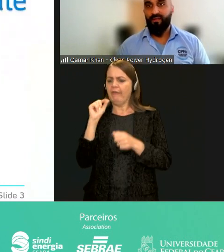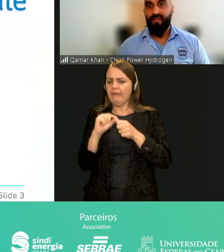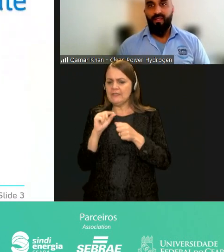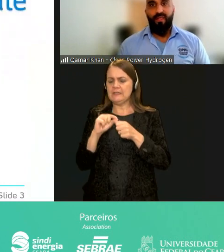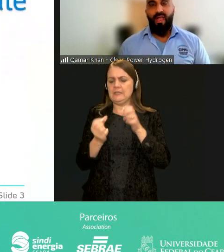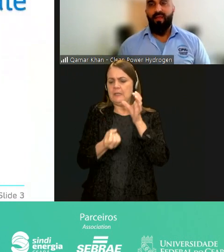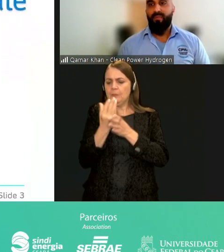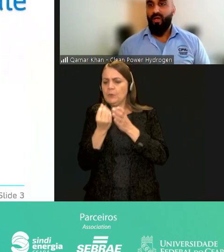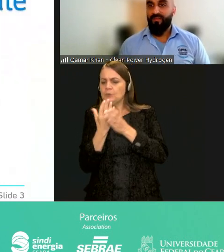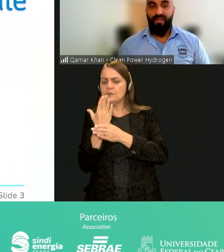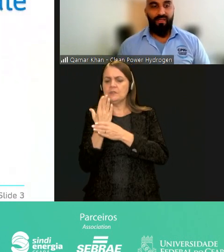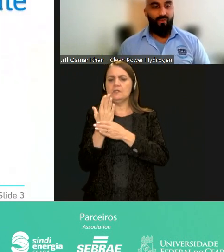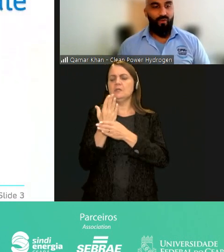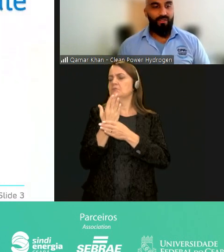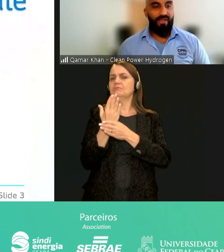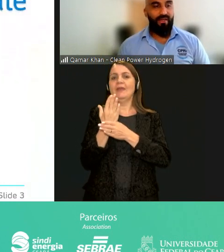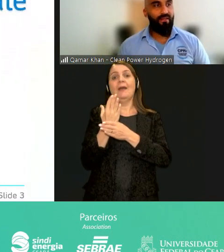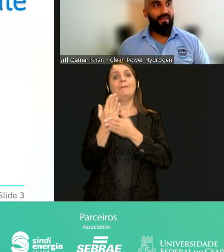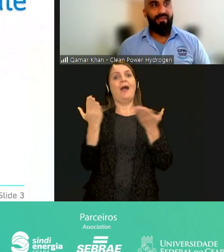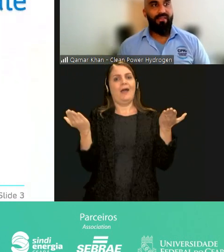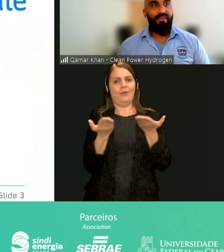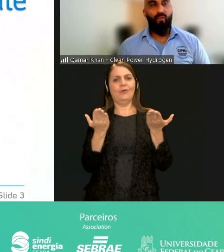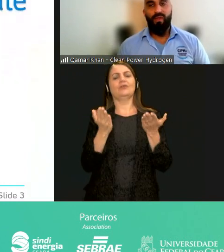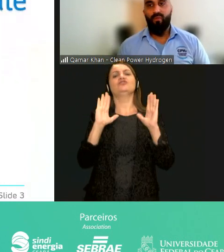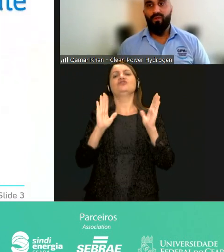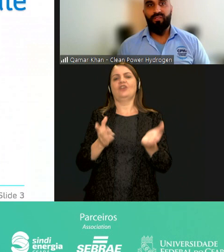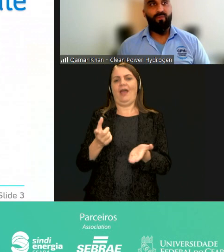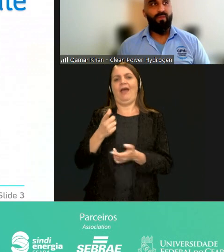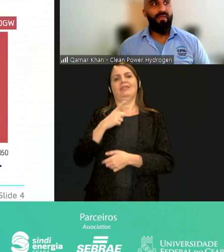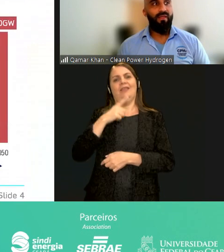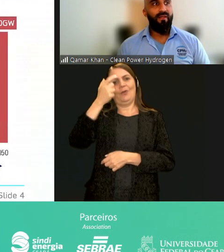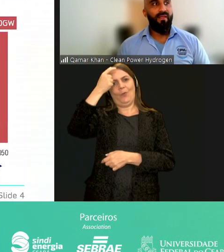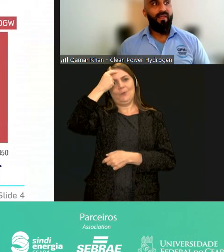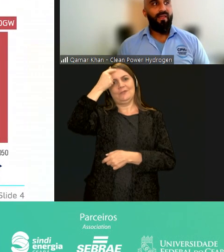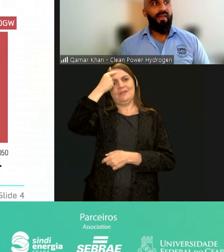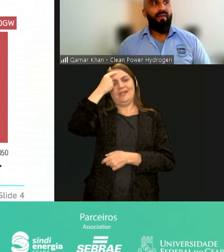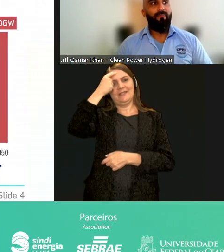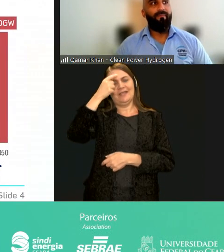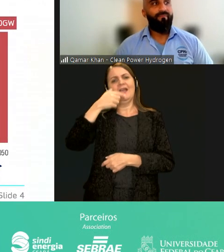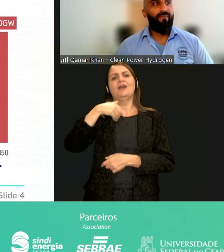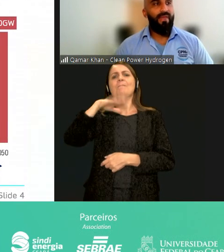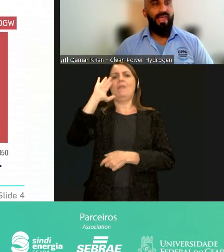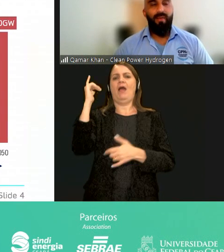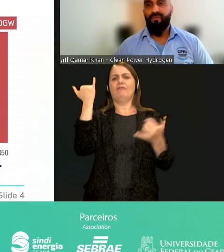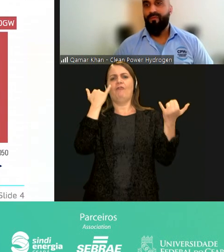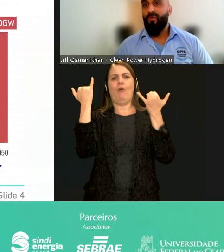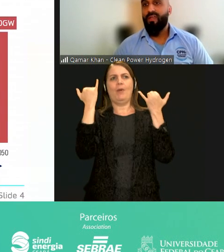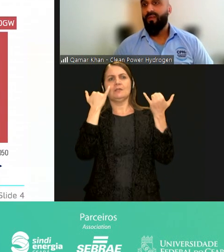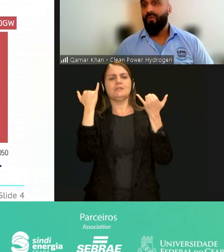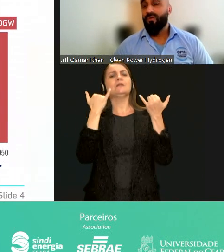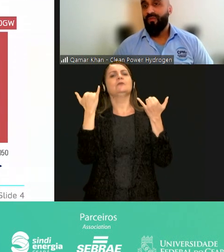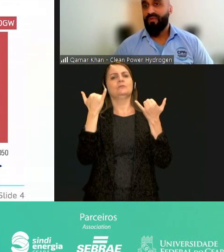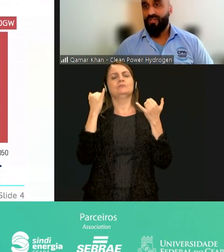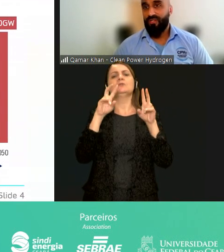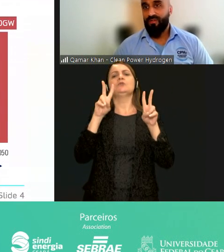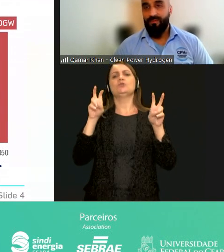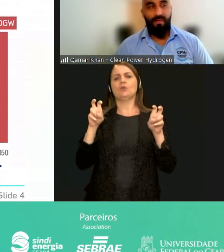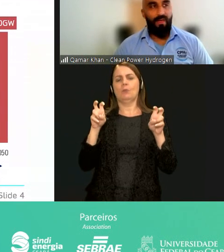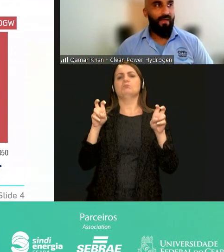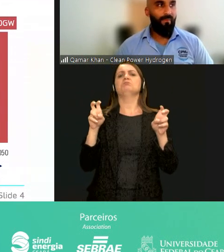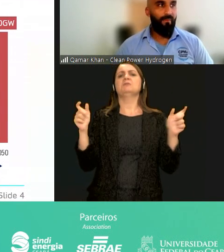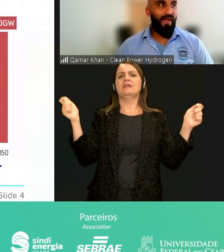scale, and part of that gigawatt scale is that we want to be aiming 4 gigawatts worth of